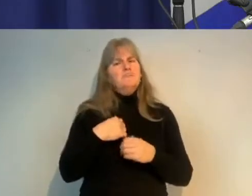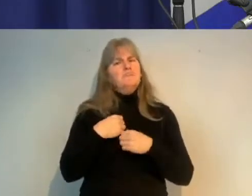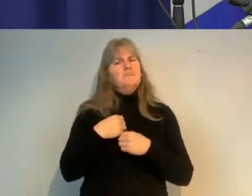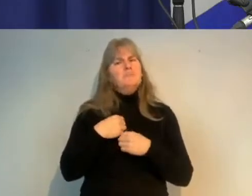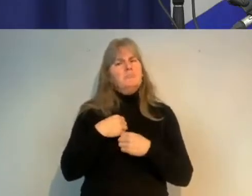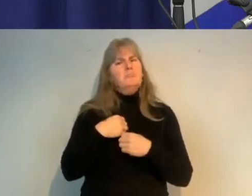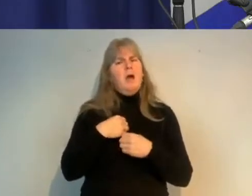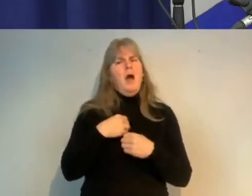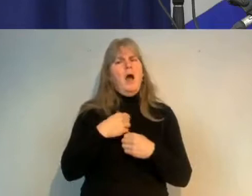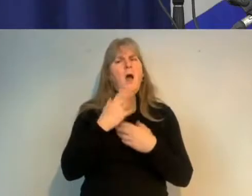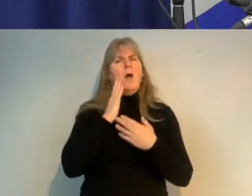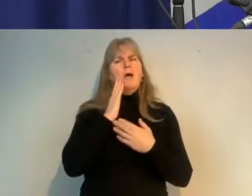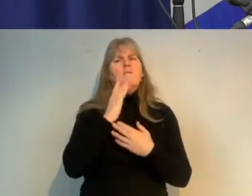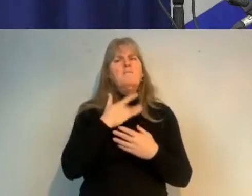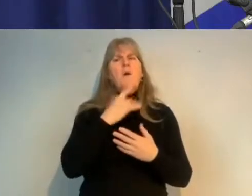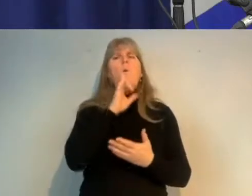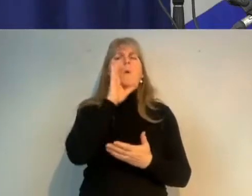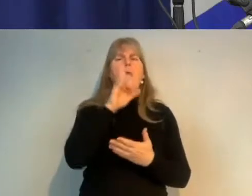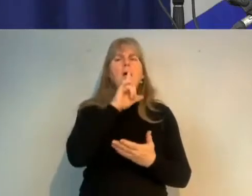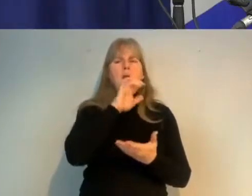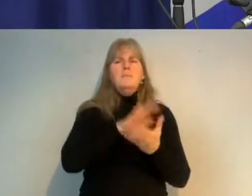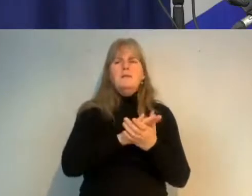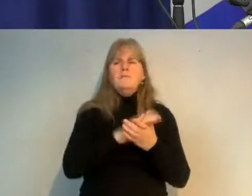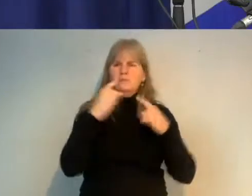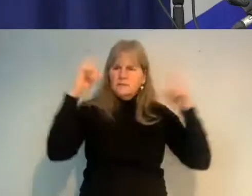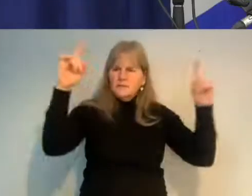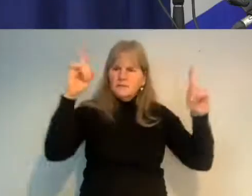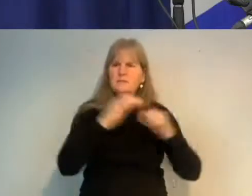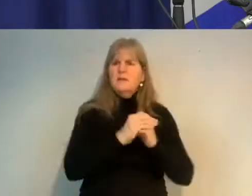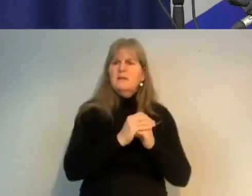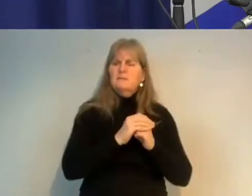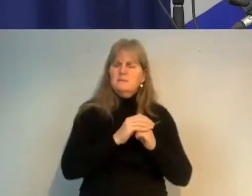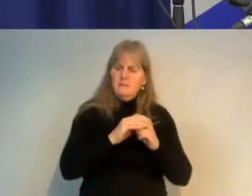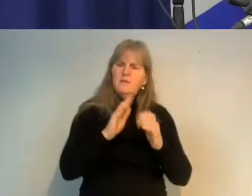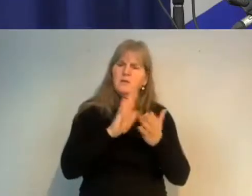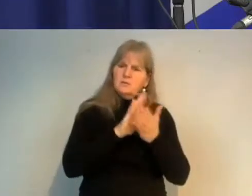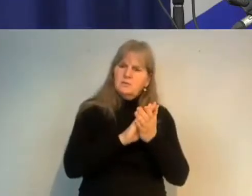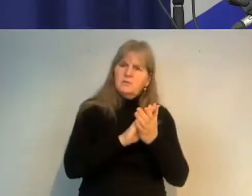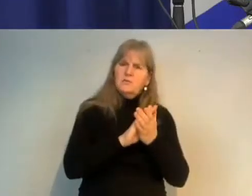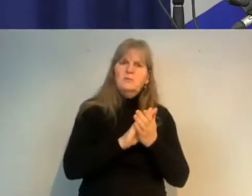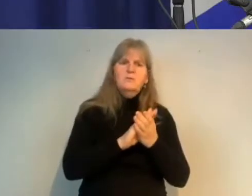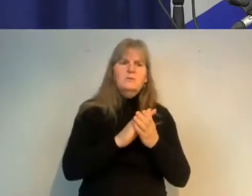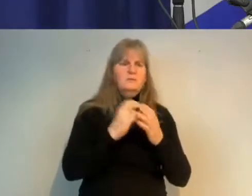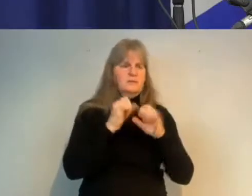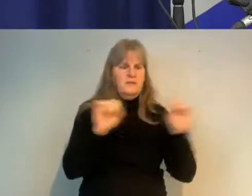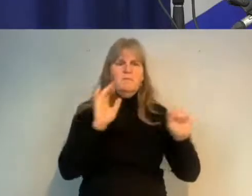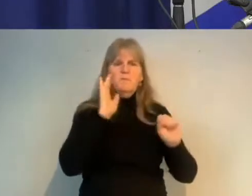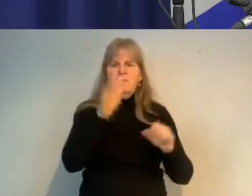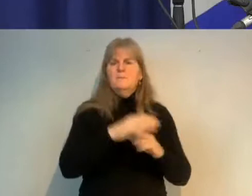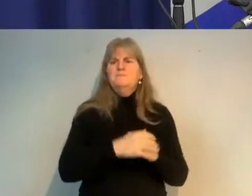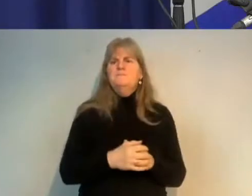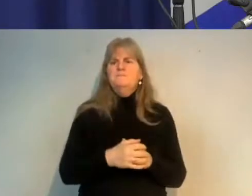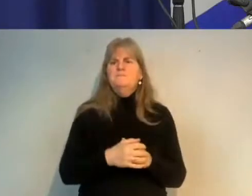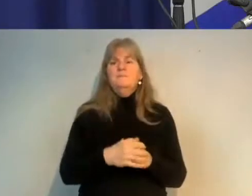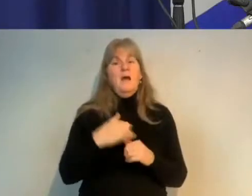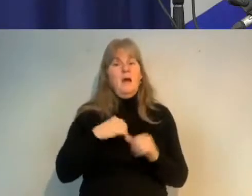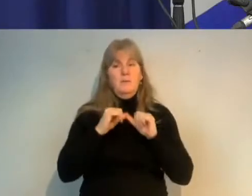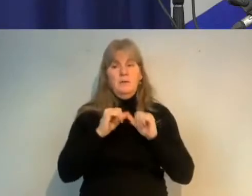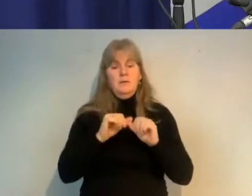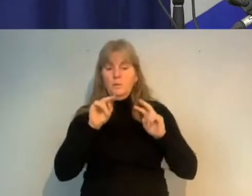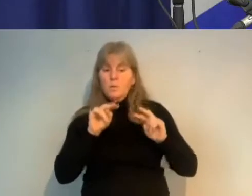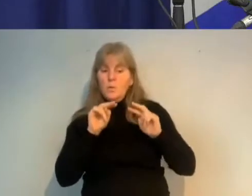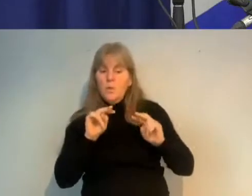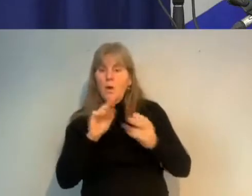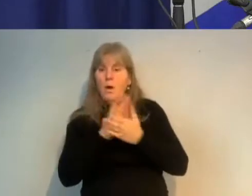is to open schools and open as scheduled for students to attend. I will continue to monitor the situation and